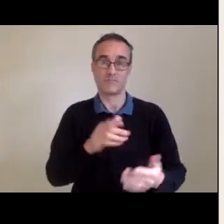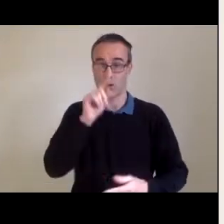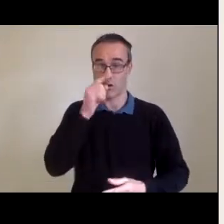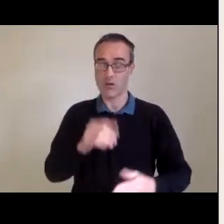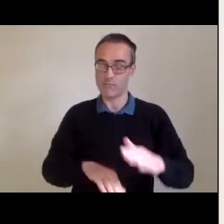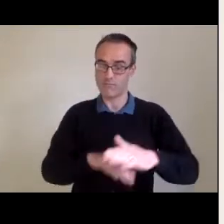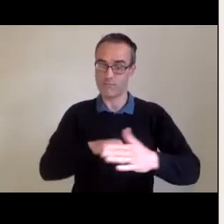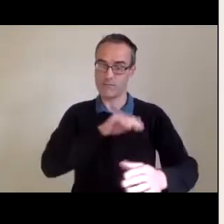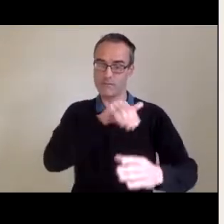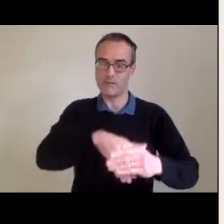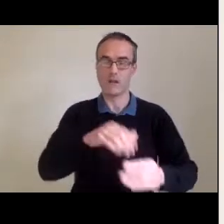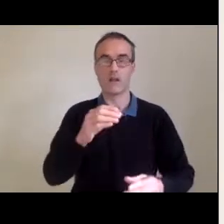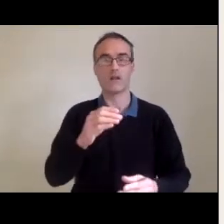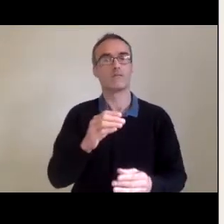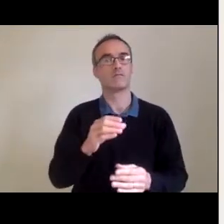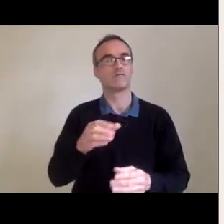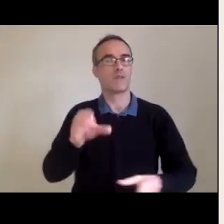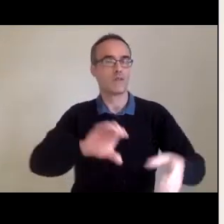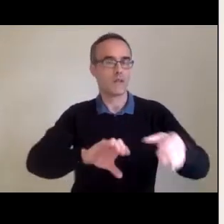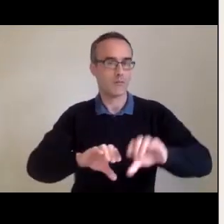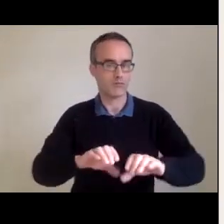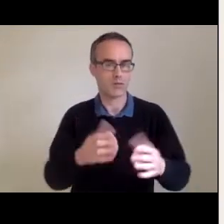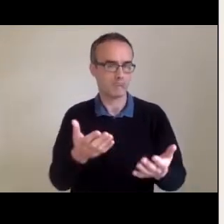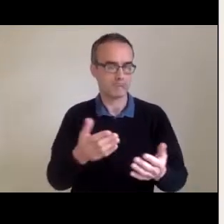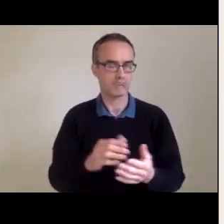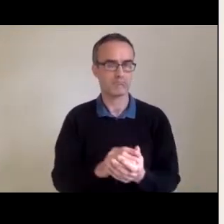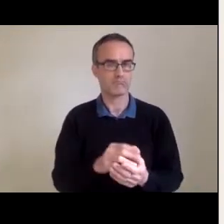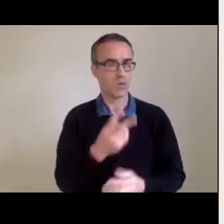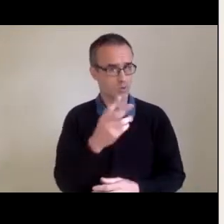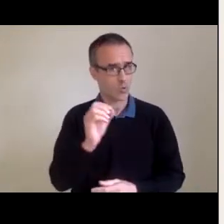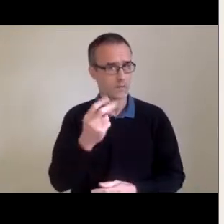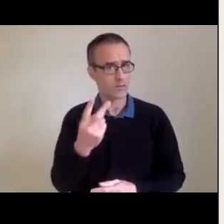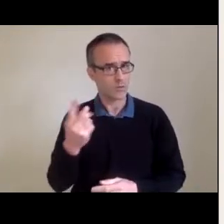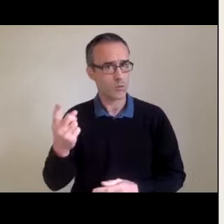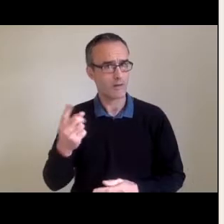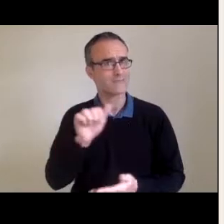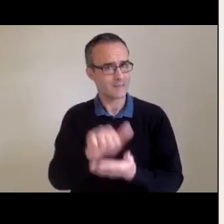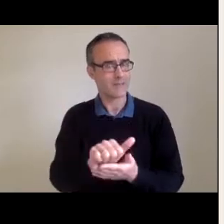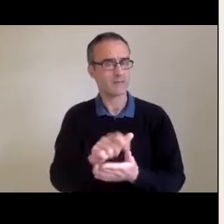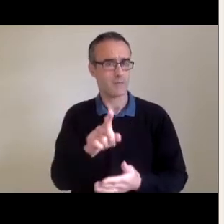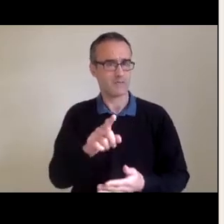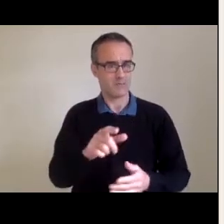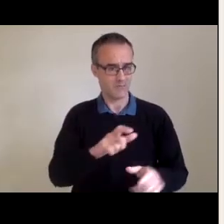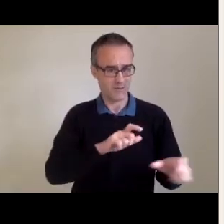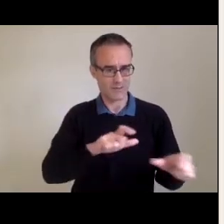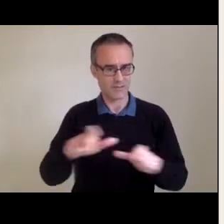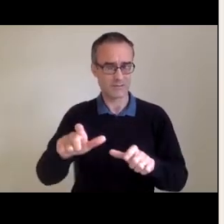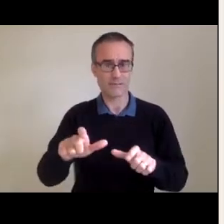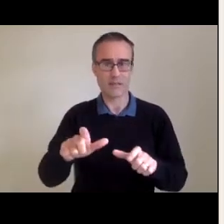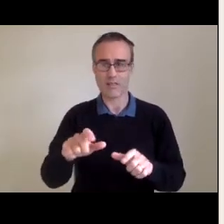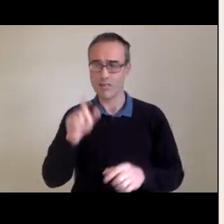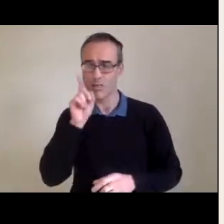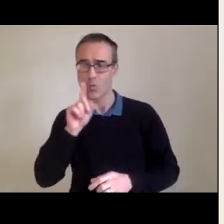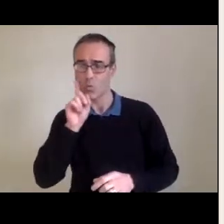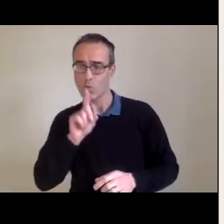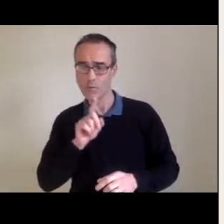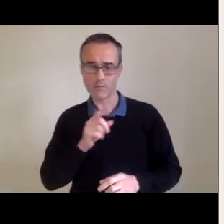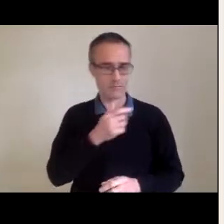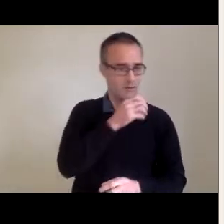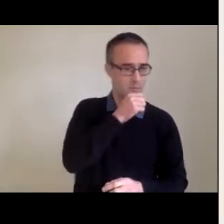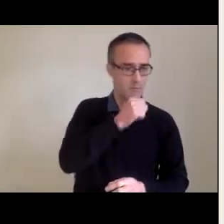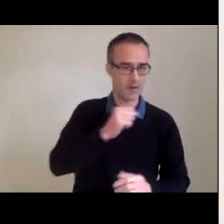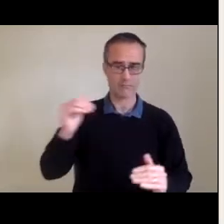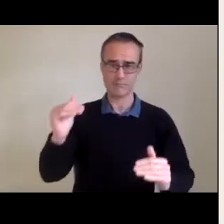yes, but the retention and progression of women in the chemical sciences still remains imbalanced compared to that of their male